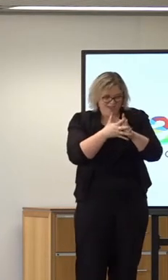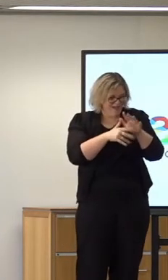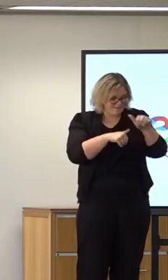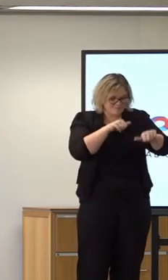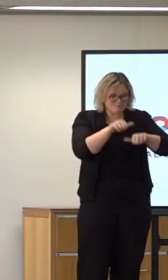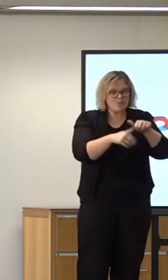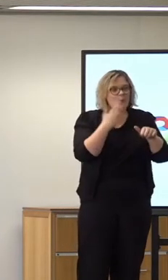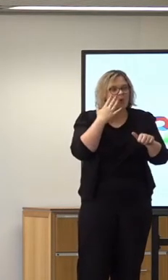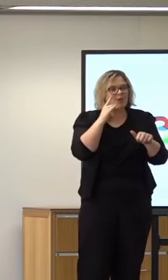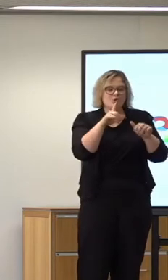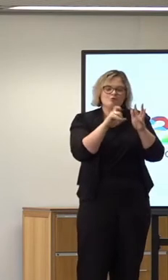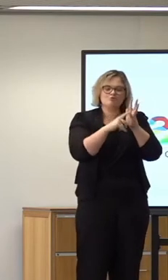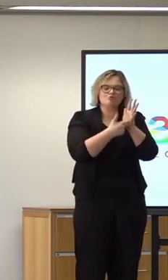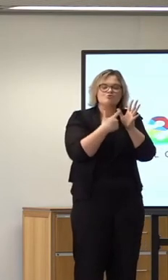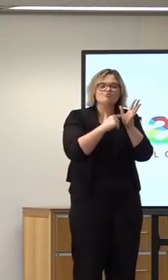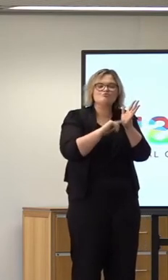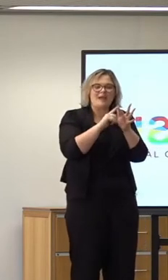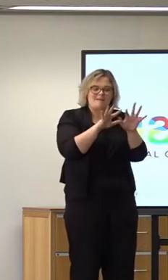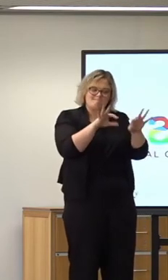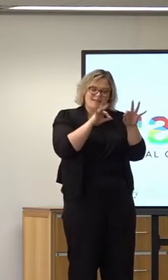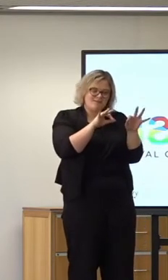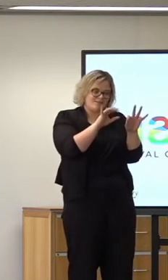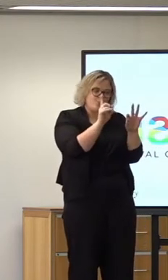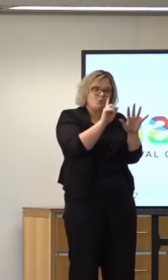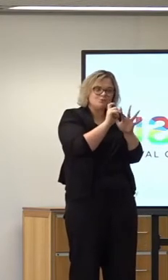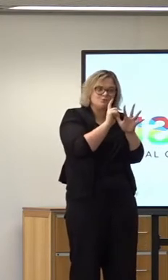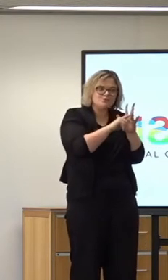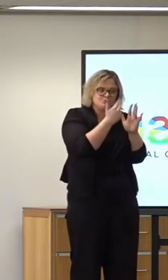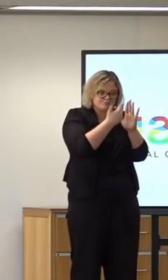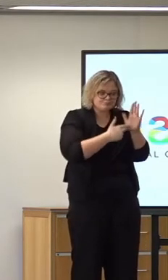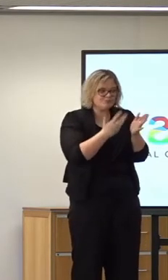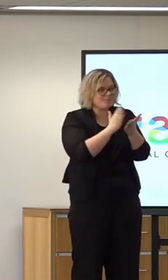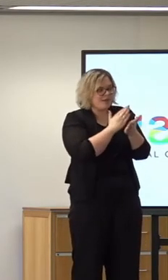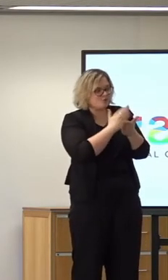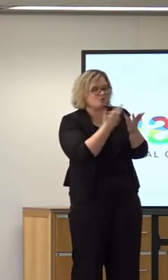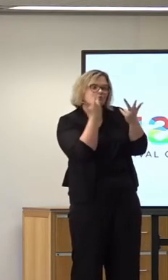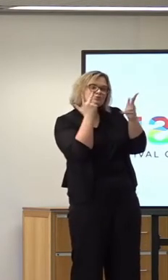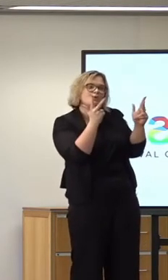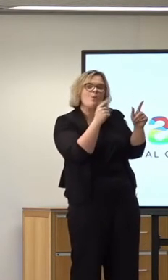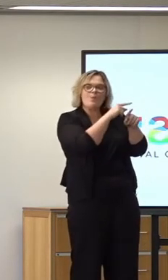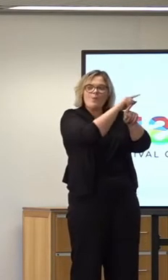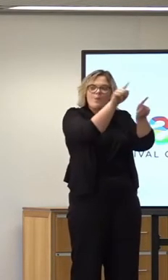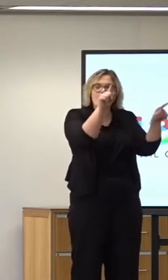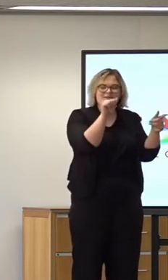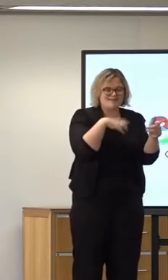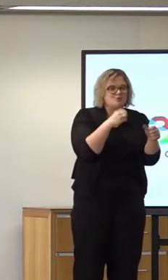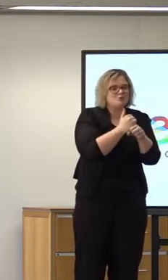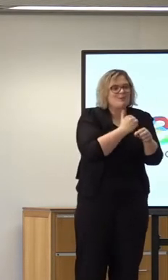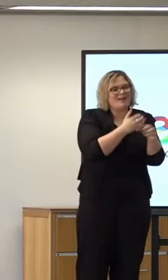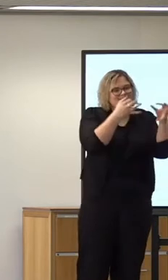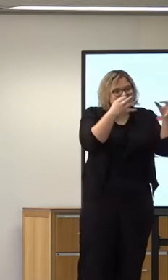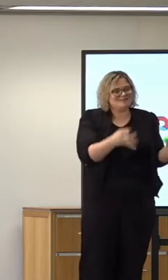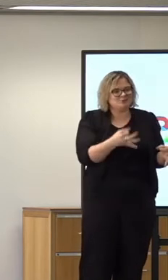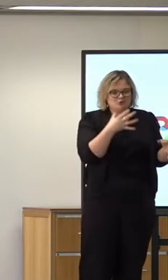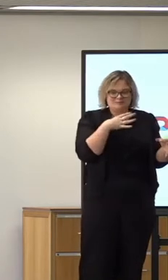you curate something as an institution serving the public good, there are decisions that sort of have to be